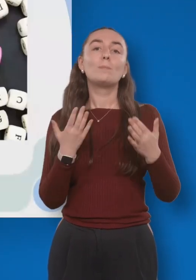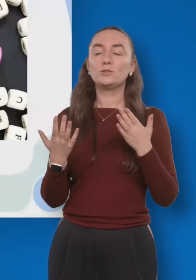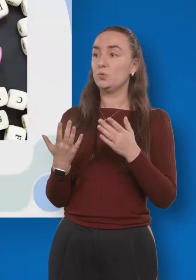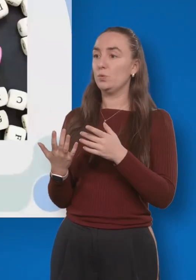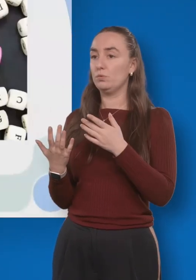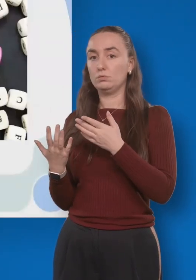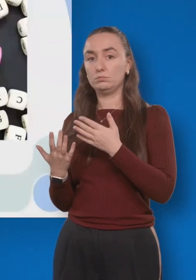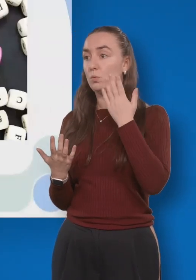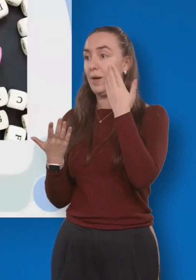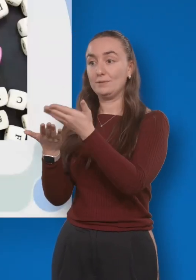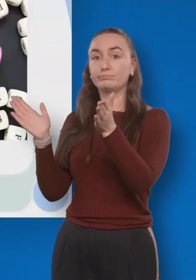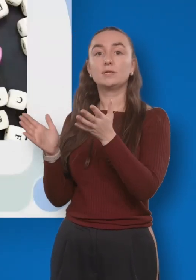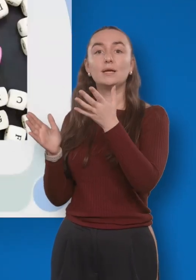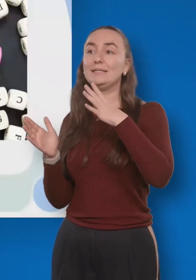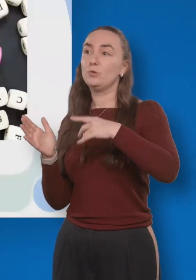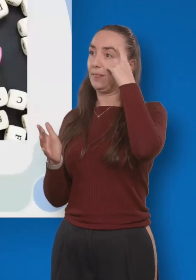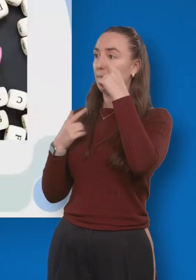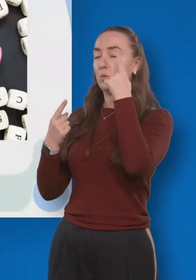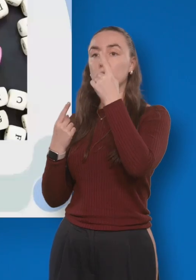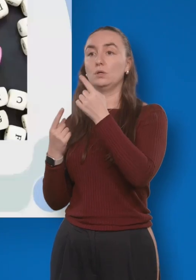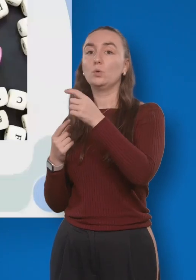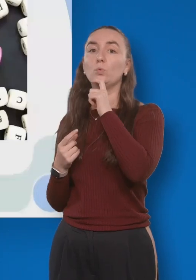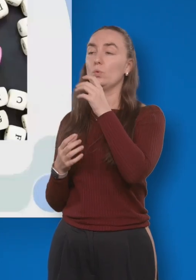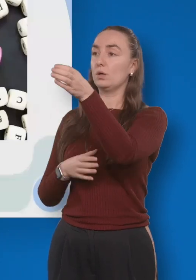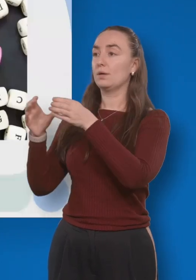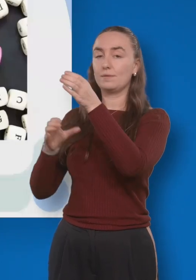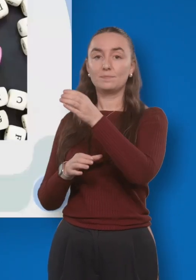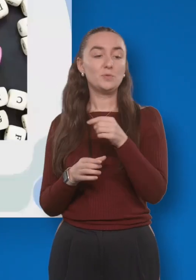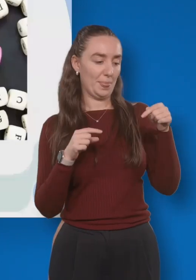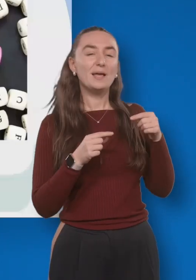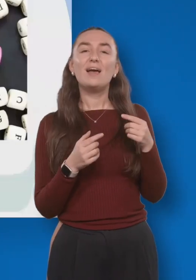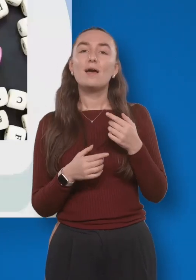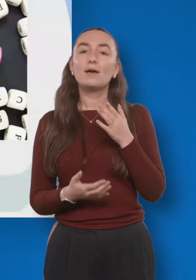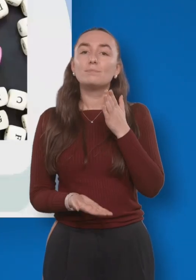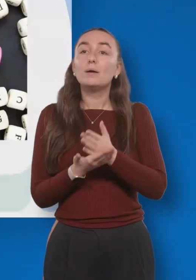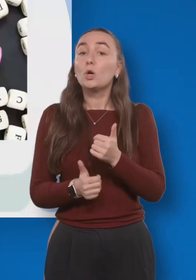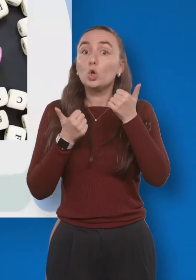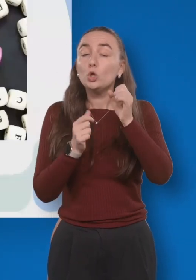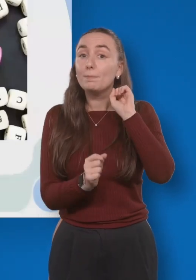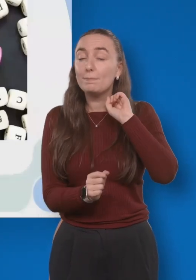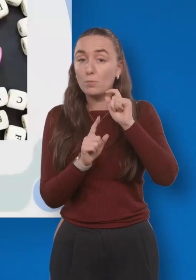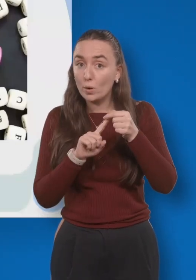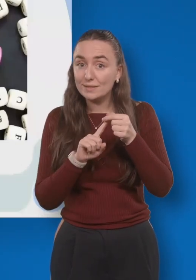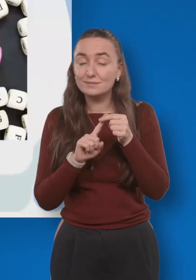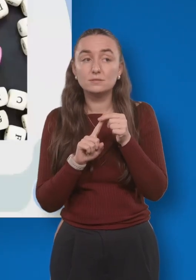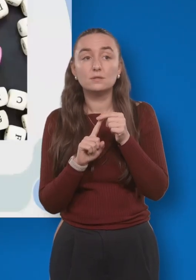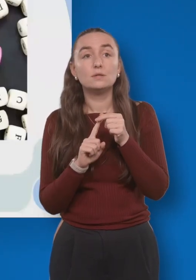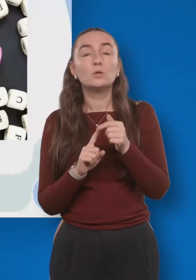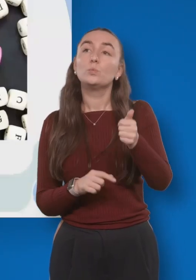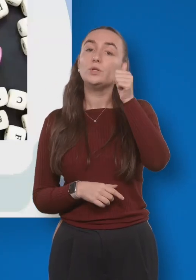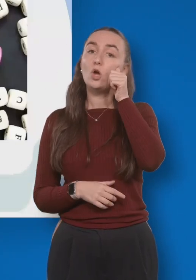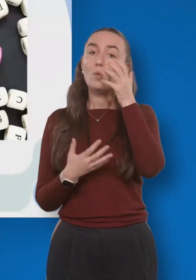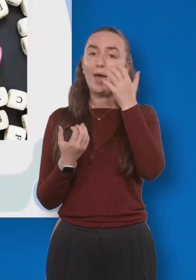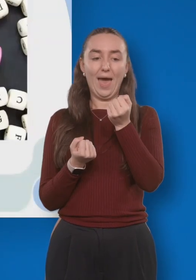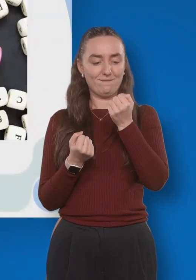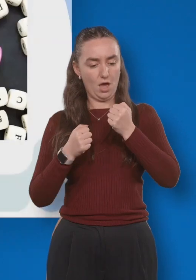in a project. So all of that is going to need to be taken into consideration. So it's kind of, but I think it's a good point though. Maybe what we could do, we know that we are looking